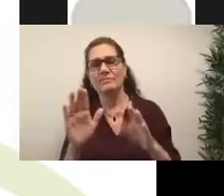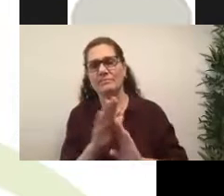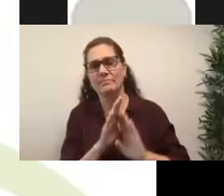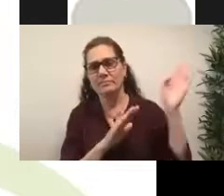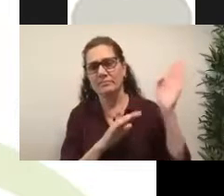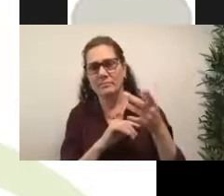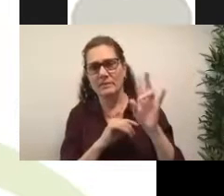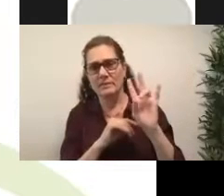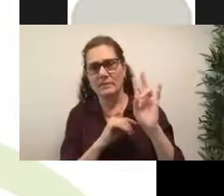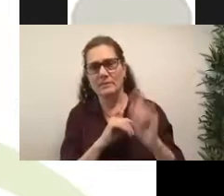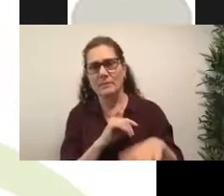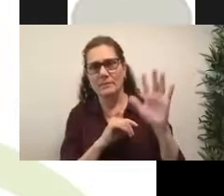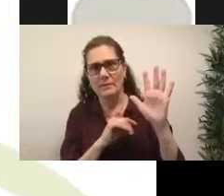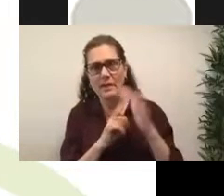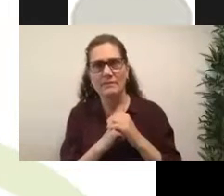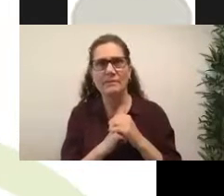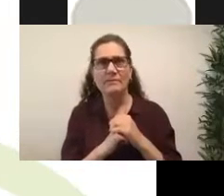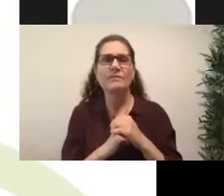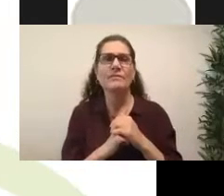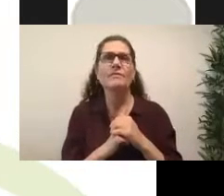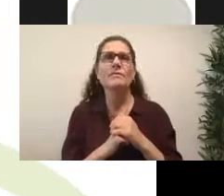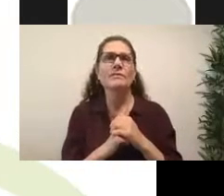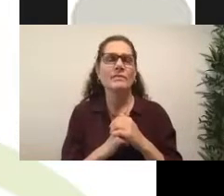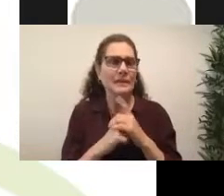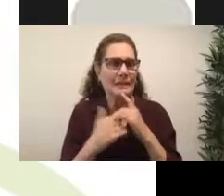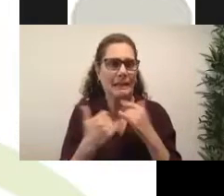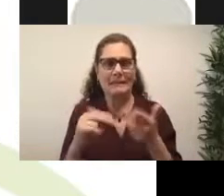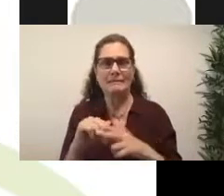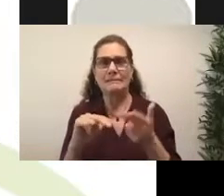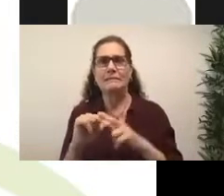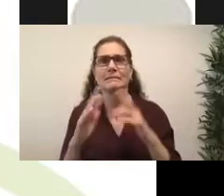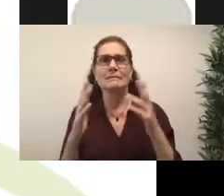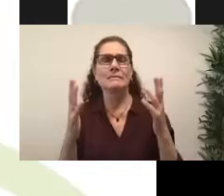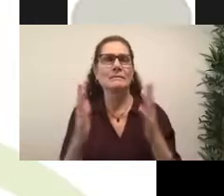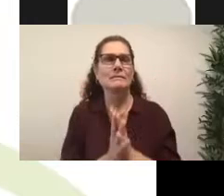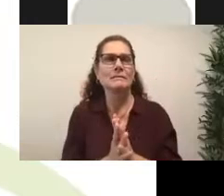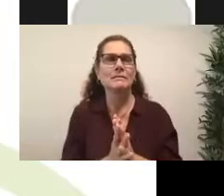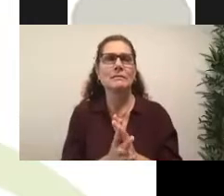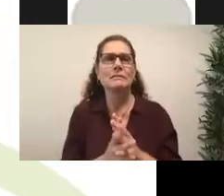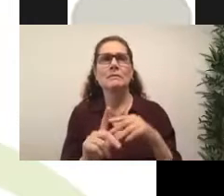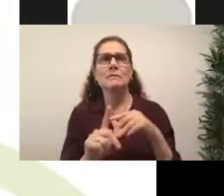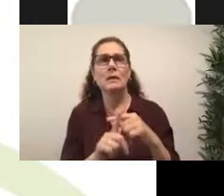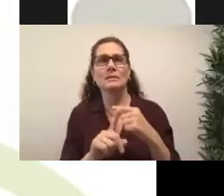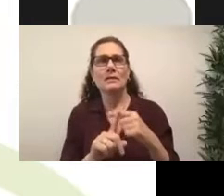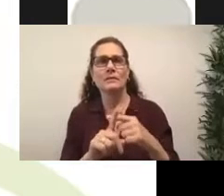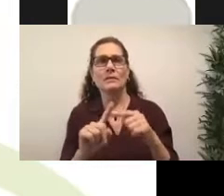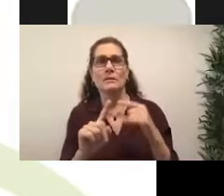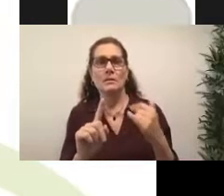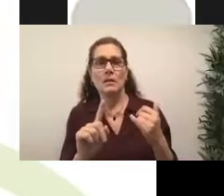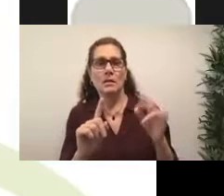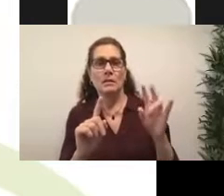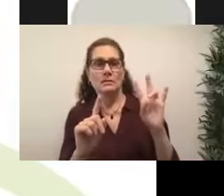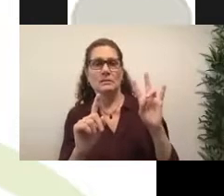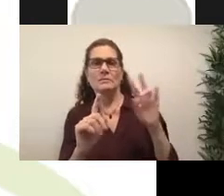extreme transmission category. And our percent positivity rate remains in the moderate transmission category at